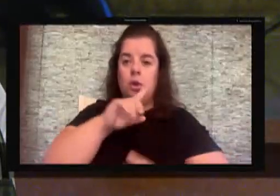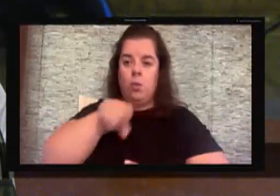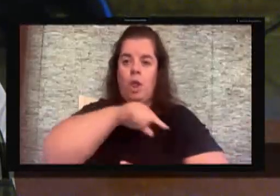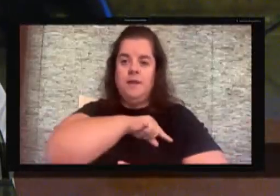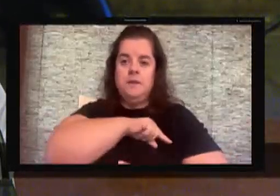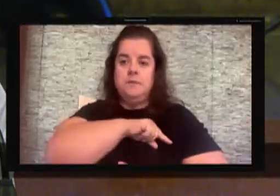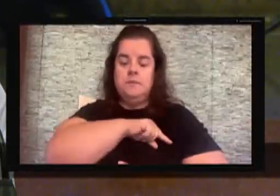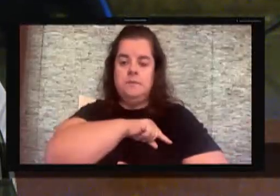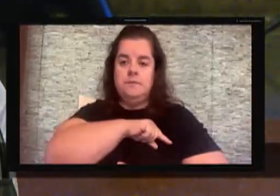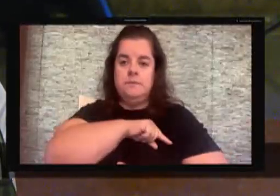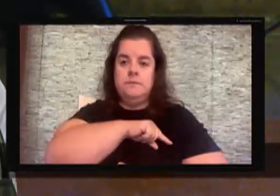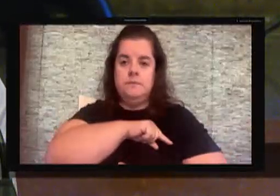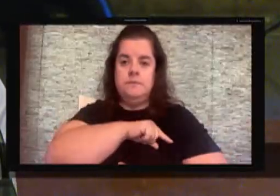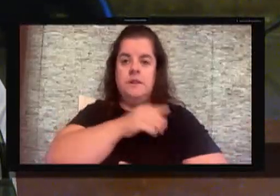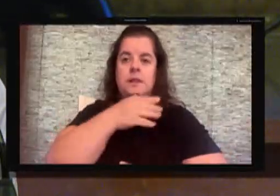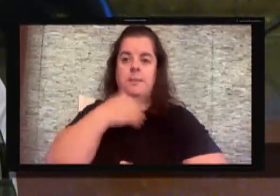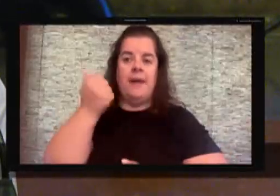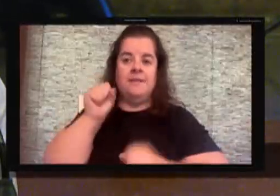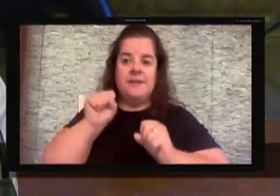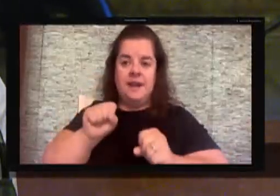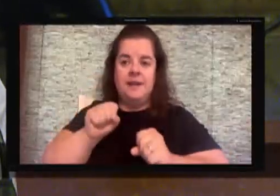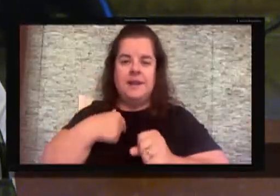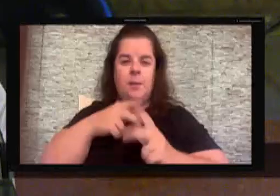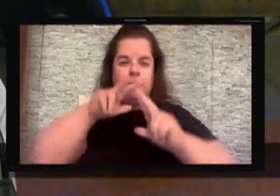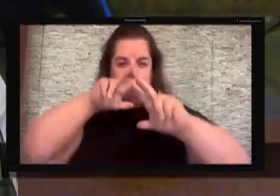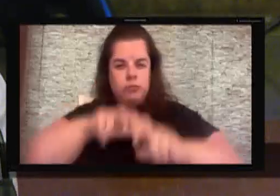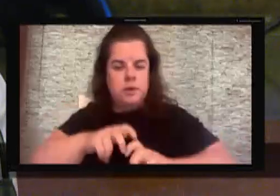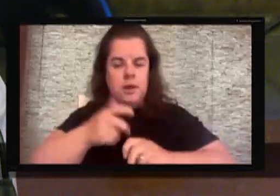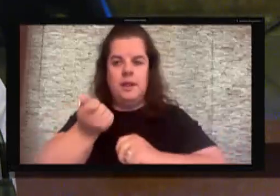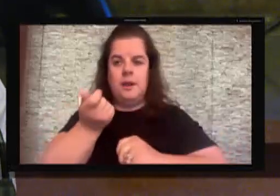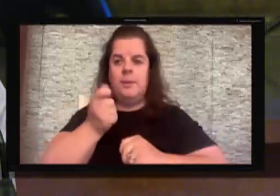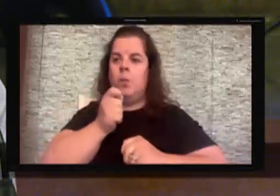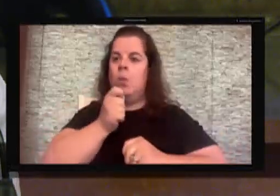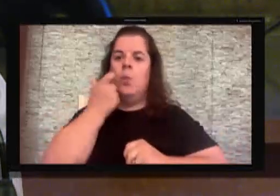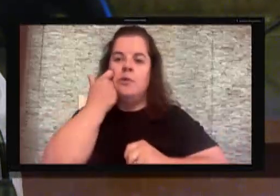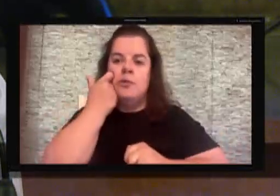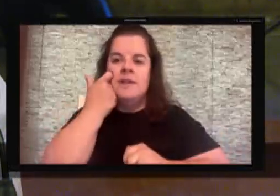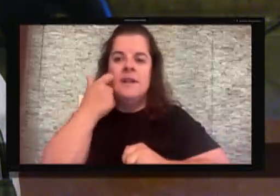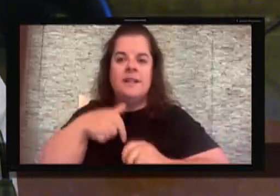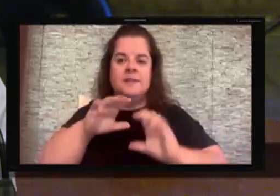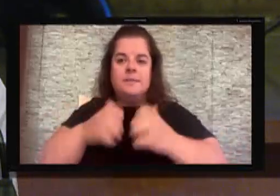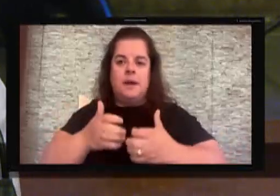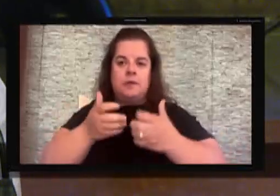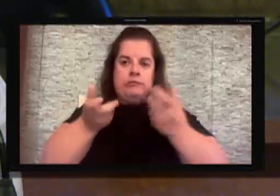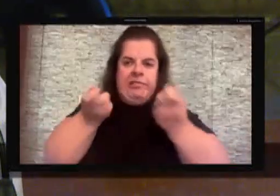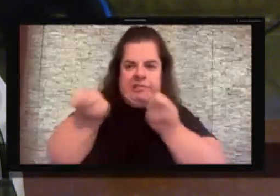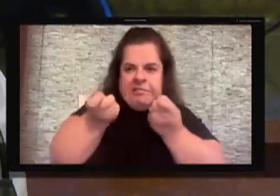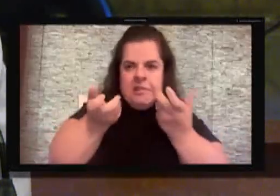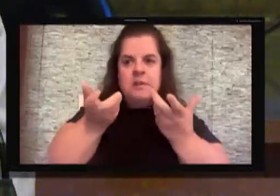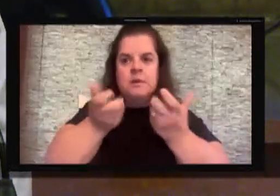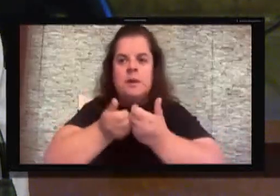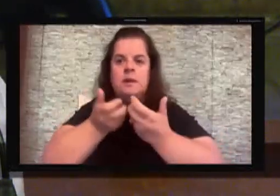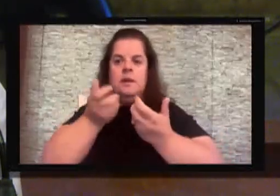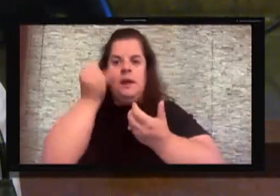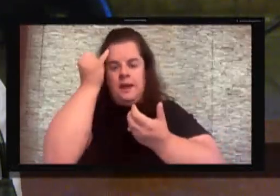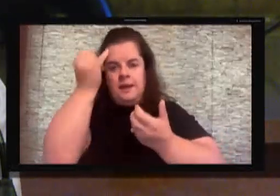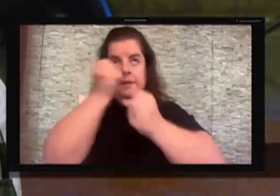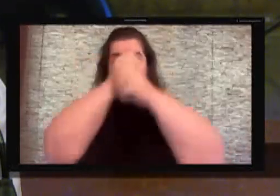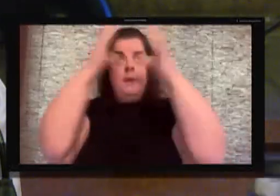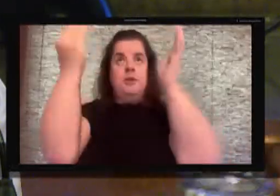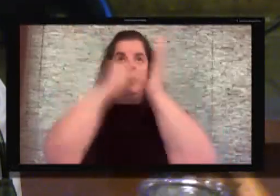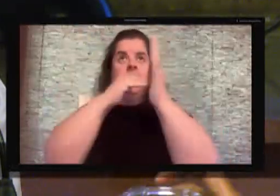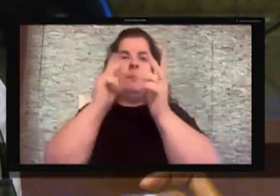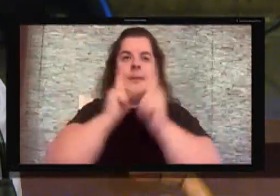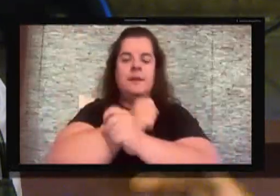quality candidates, because I wanted to dig into that a little bit. It wasn't too long ago that this body grappled with, you know, the idea of reimagining public safety